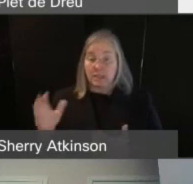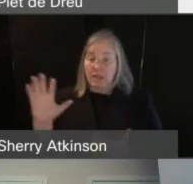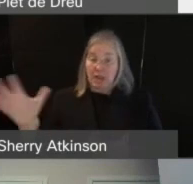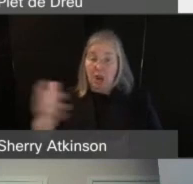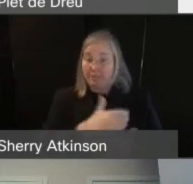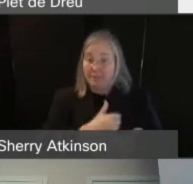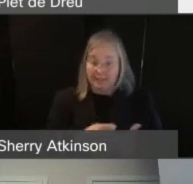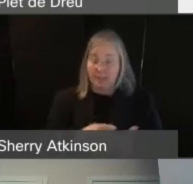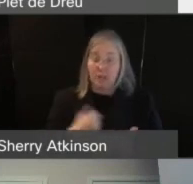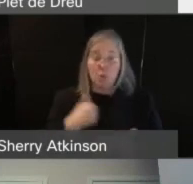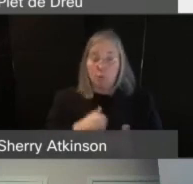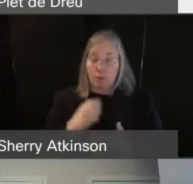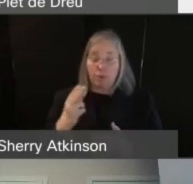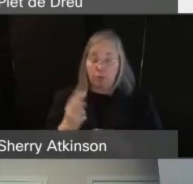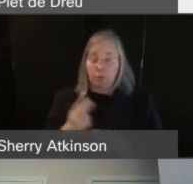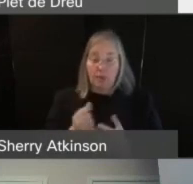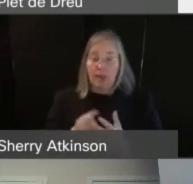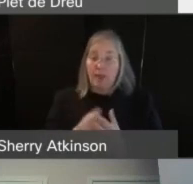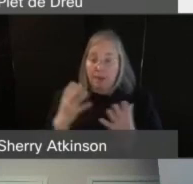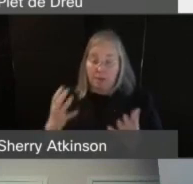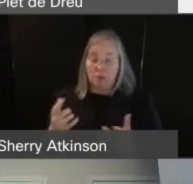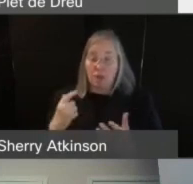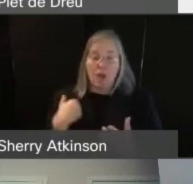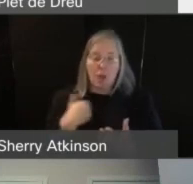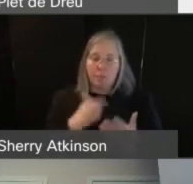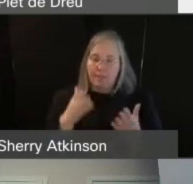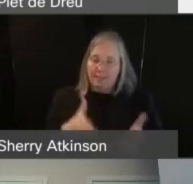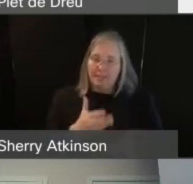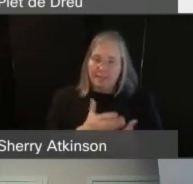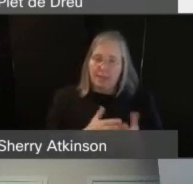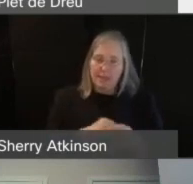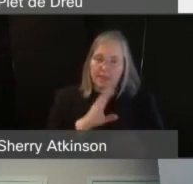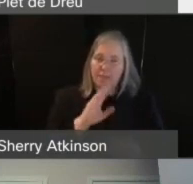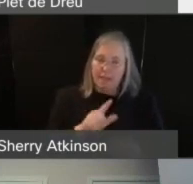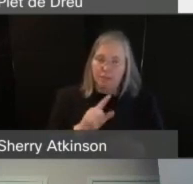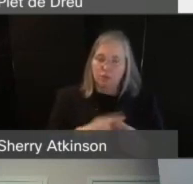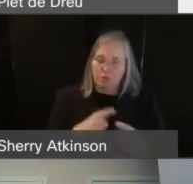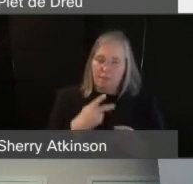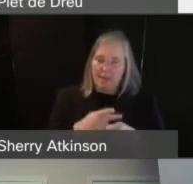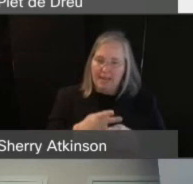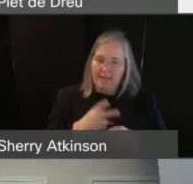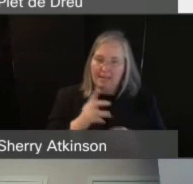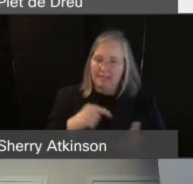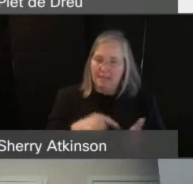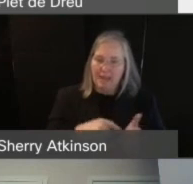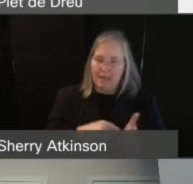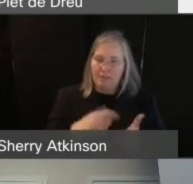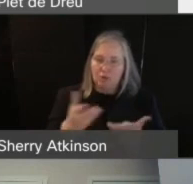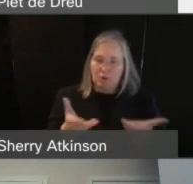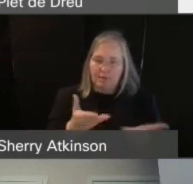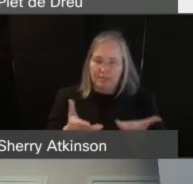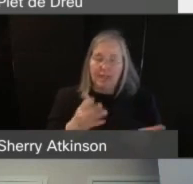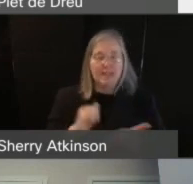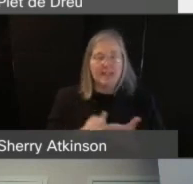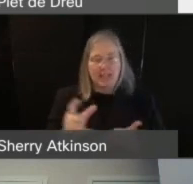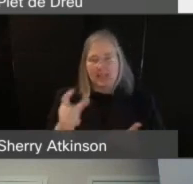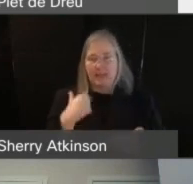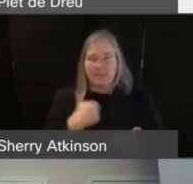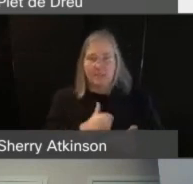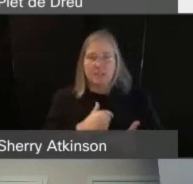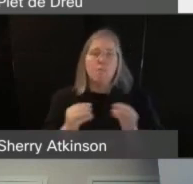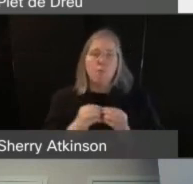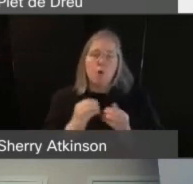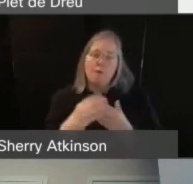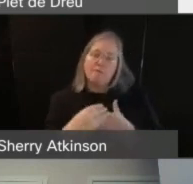and also leave some in the balance to maintain the debt service on that there. That will give us more flexibility to